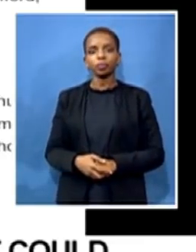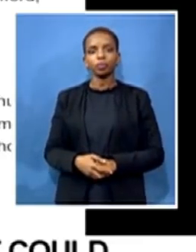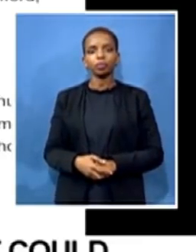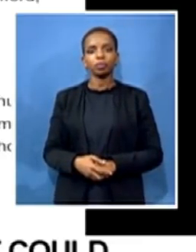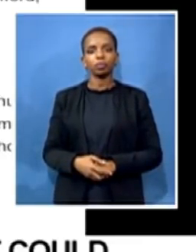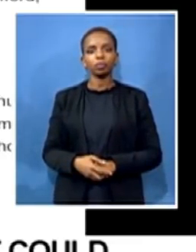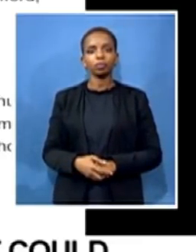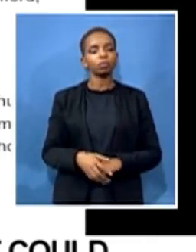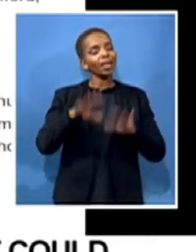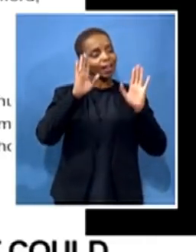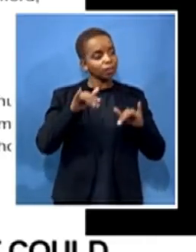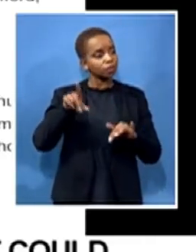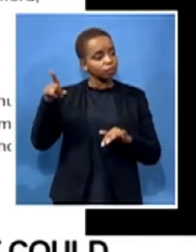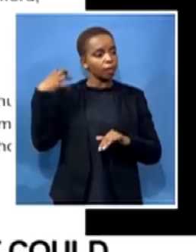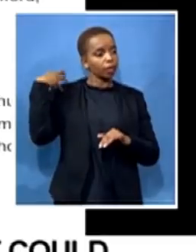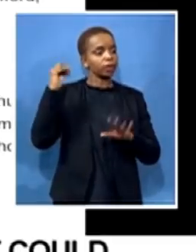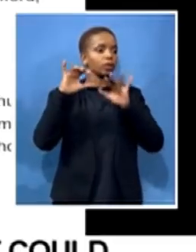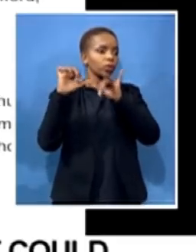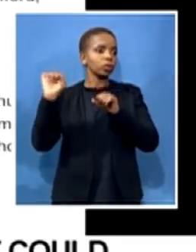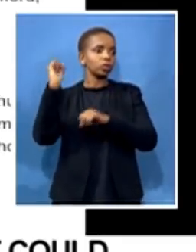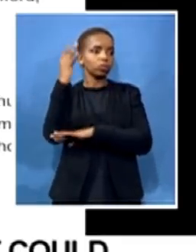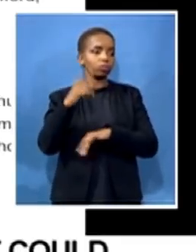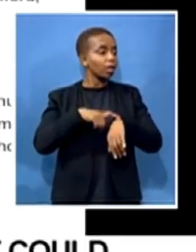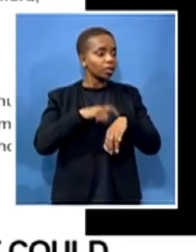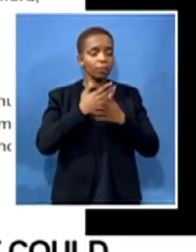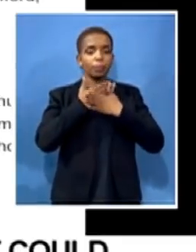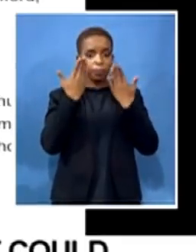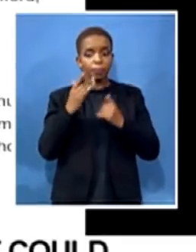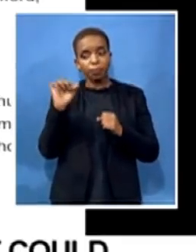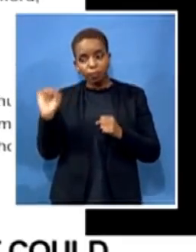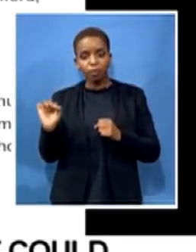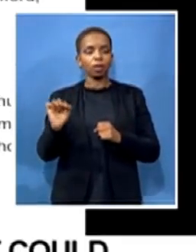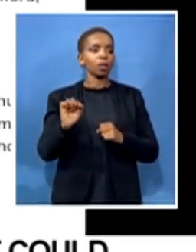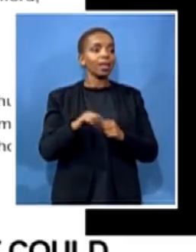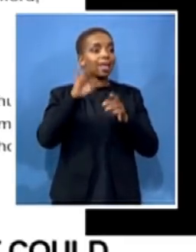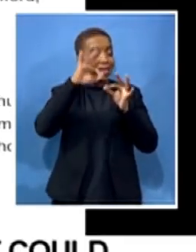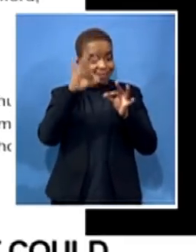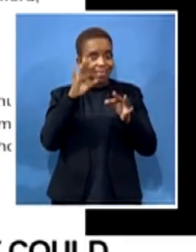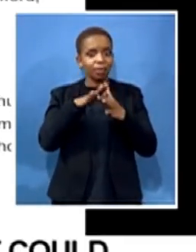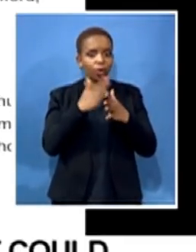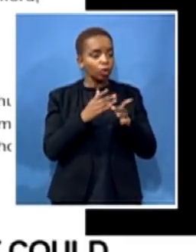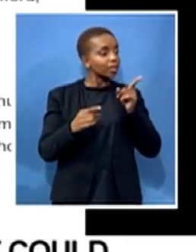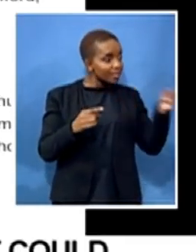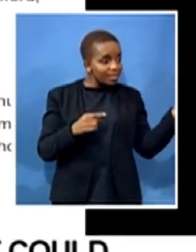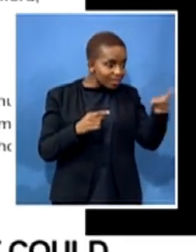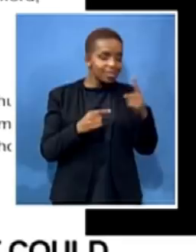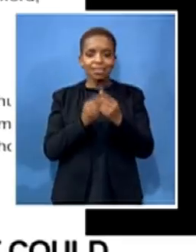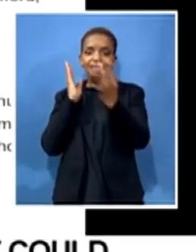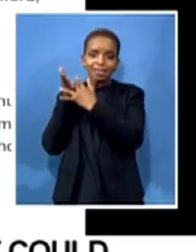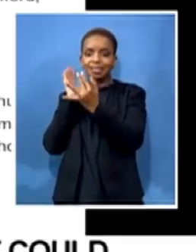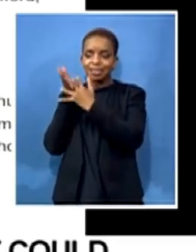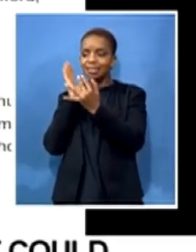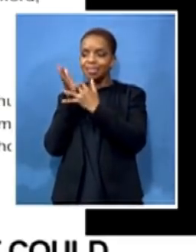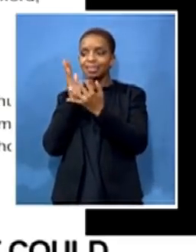don't have time left. So in that time, that it is exactly because members are interjecting that I'm allowing the Minister more time because we should have finished at